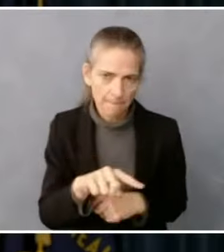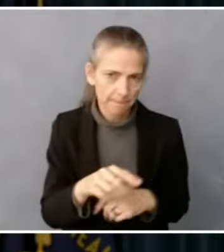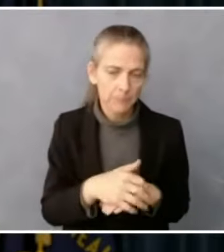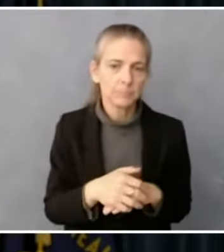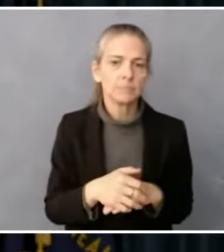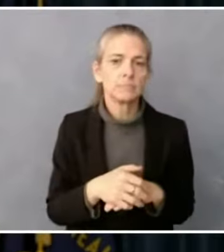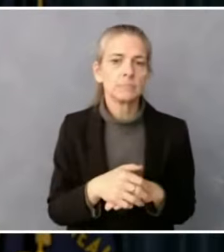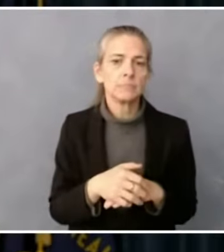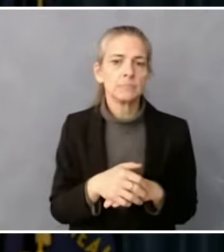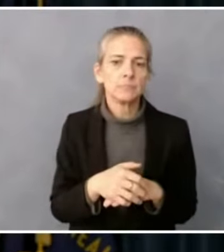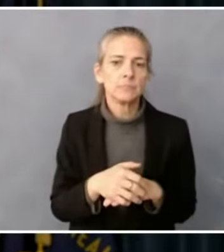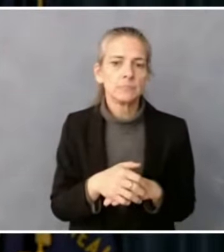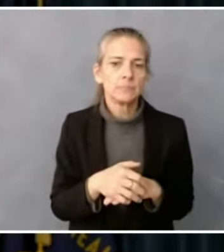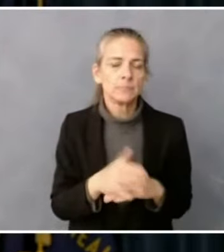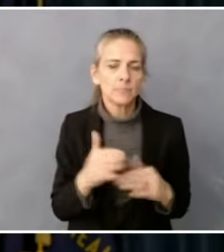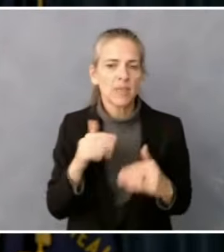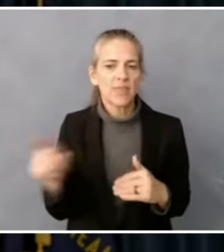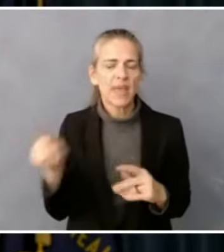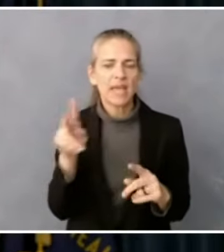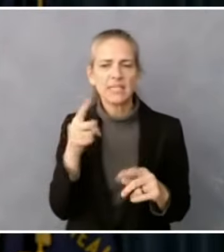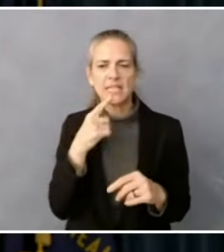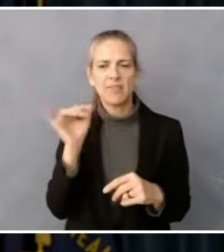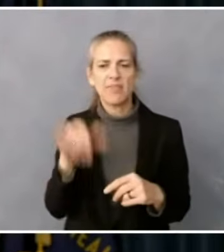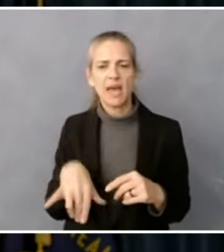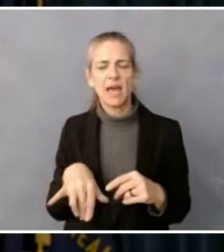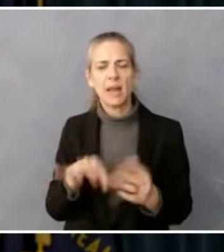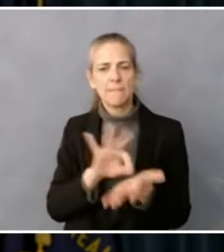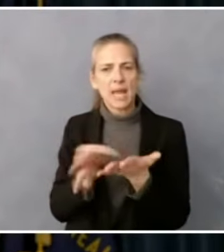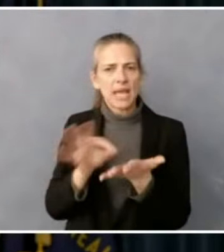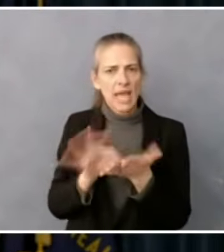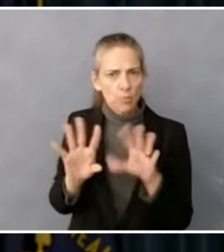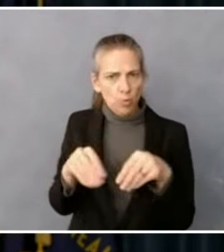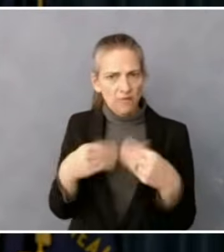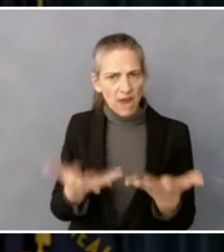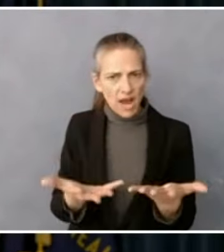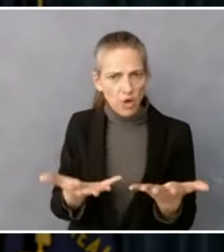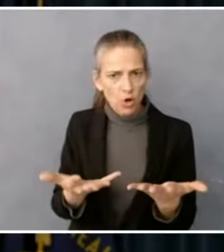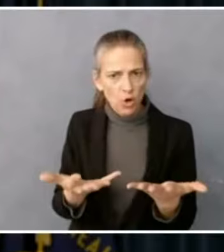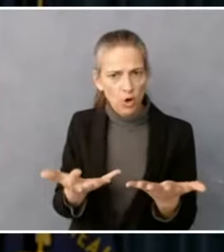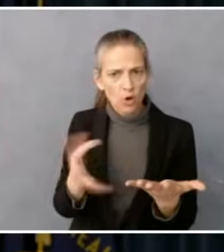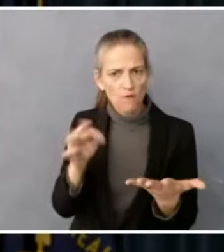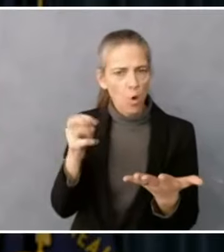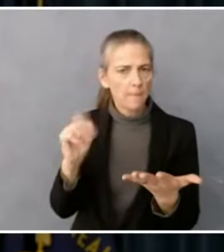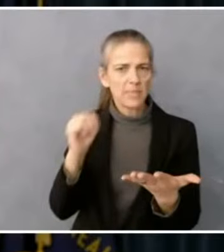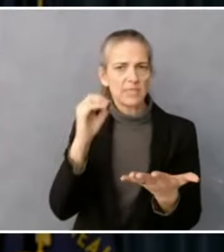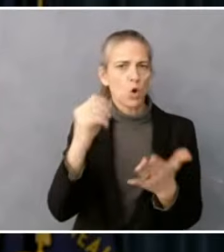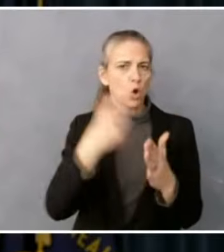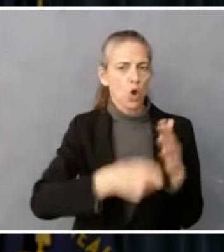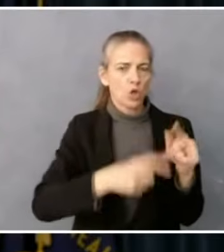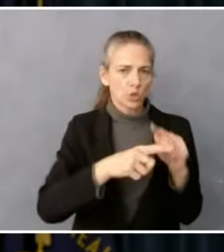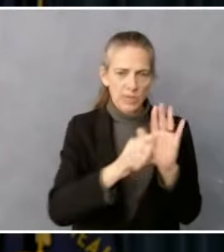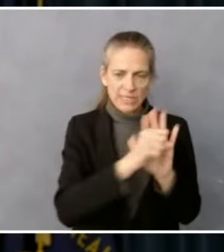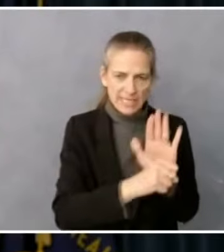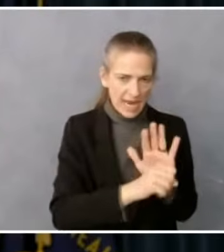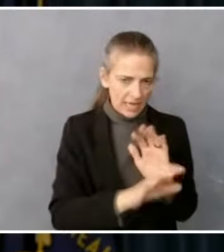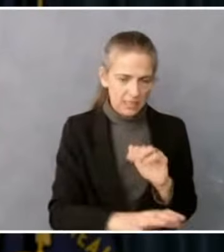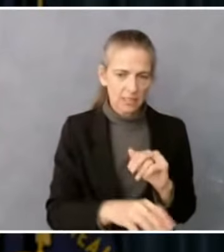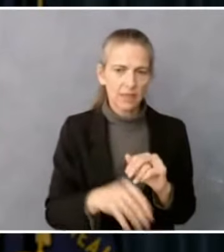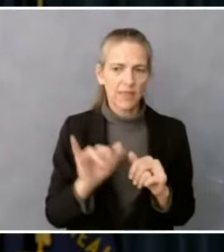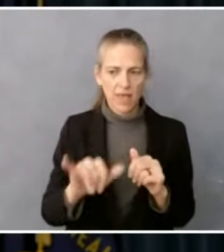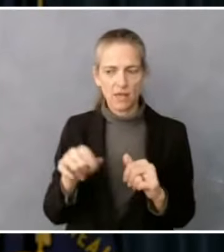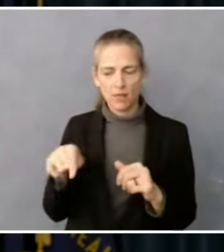Let's see. They claimed that Medicaid Provider Forum, which was zero cost to the state, that we